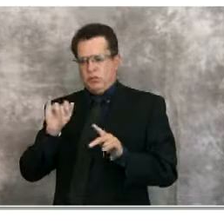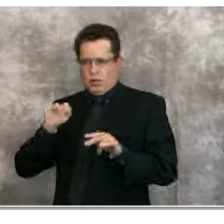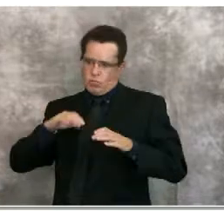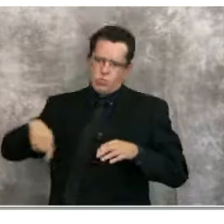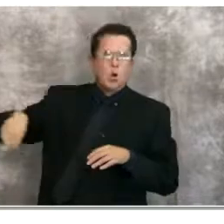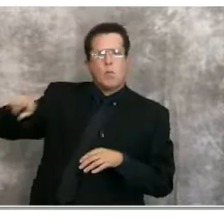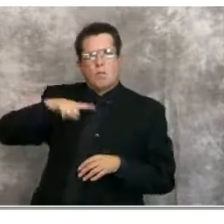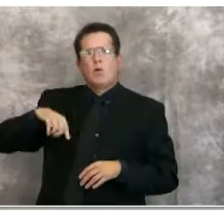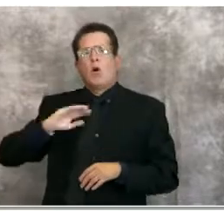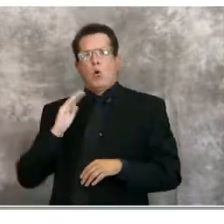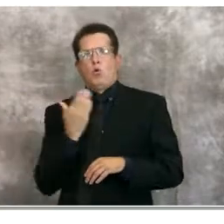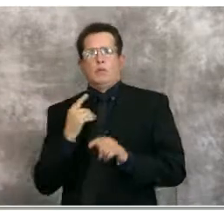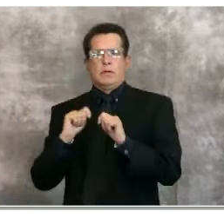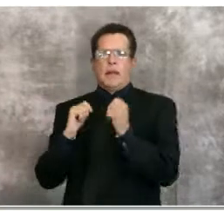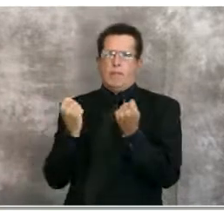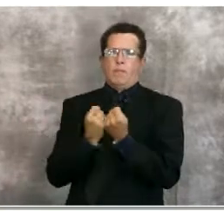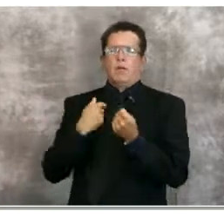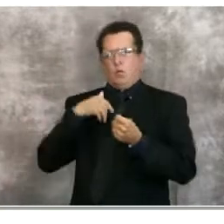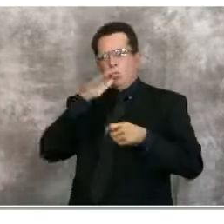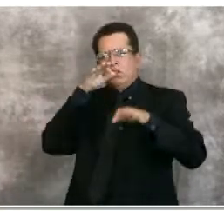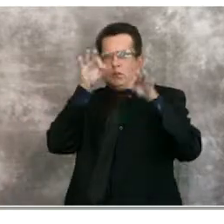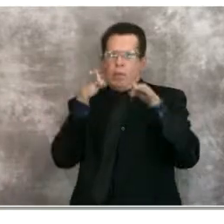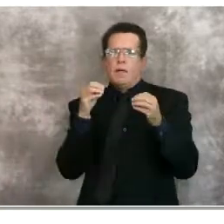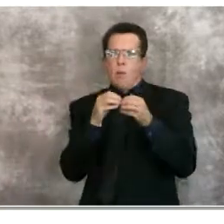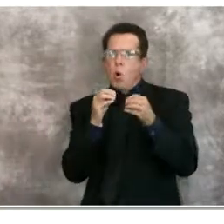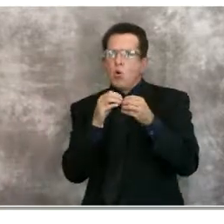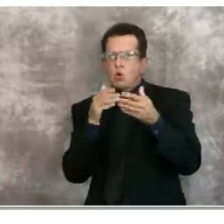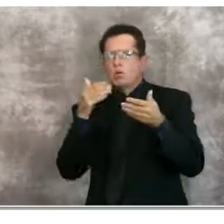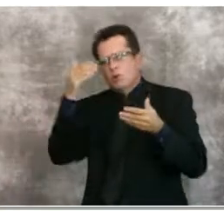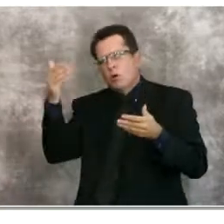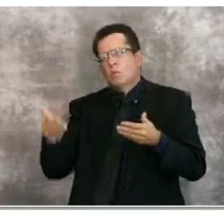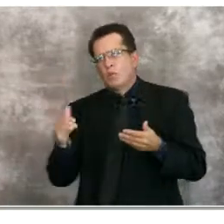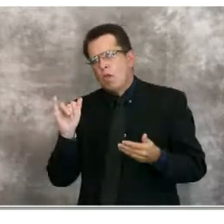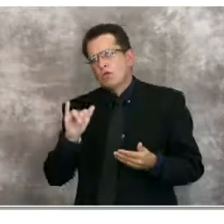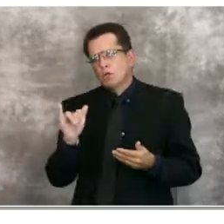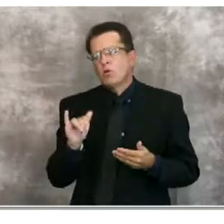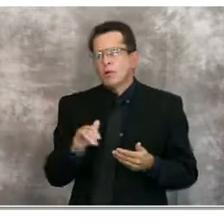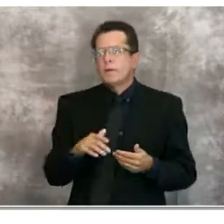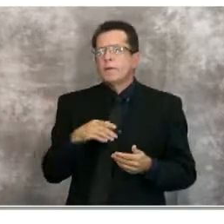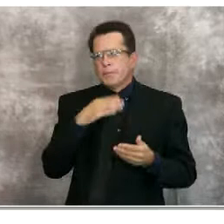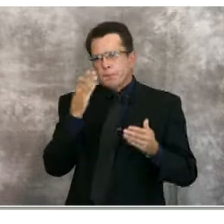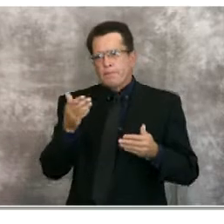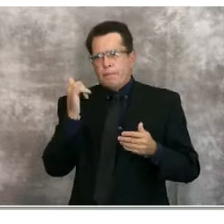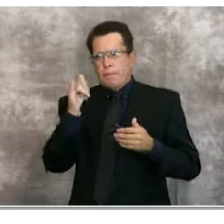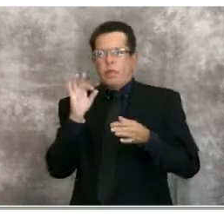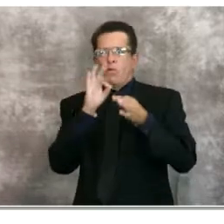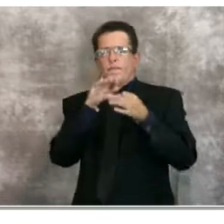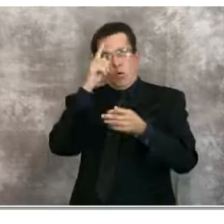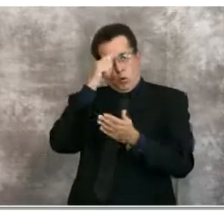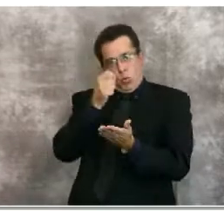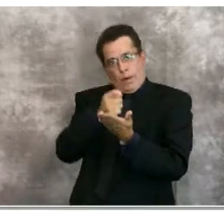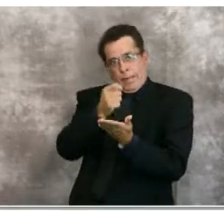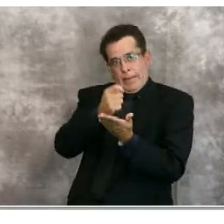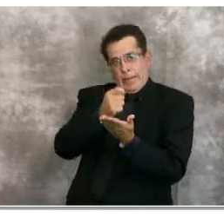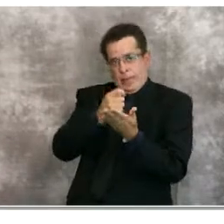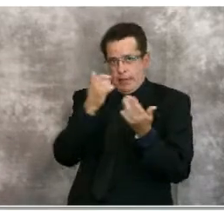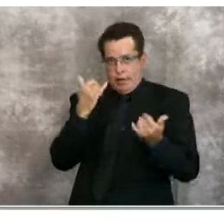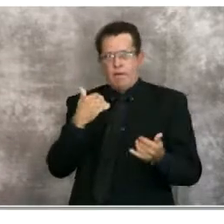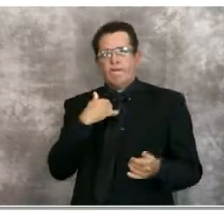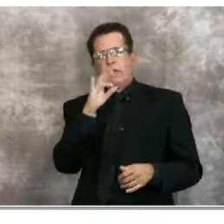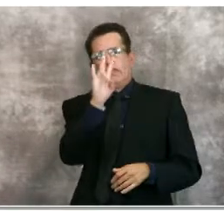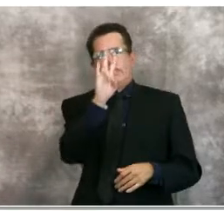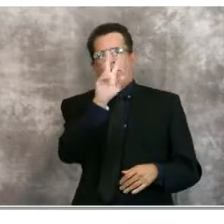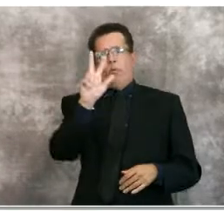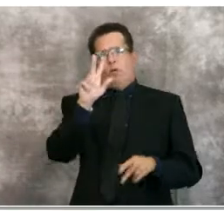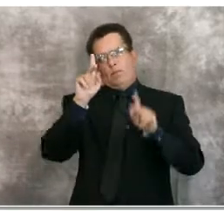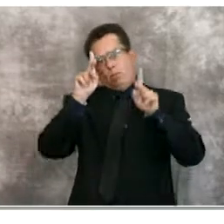the case investigators shortly when we talk about triggers. As it relates to treating, we have 73